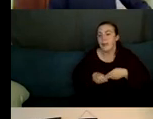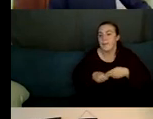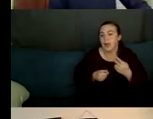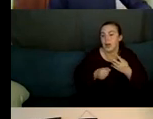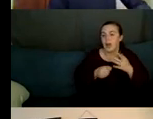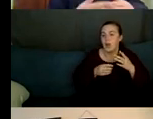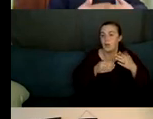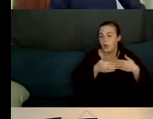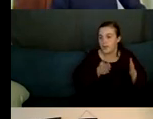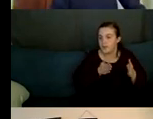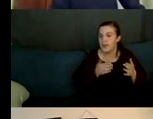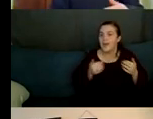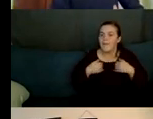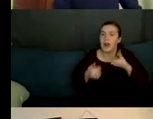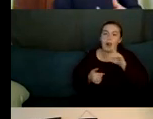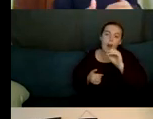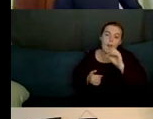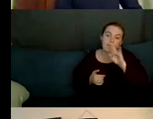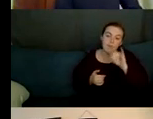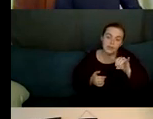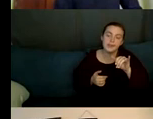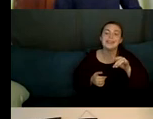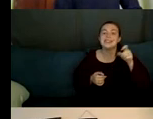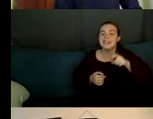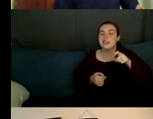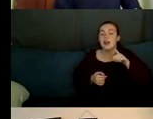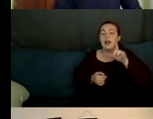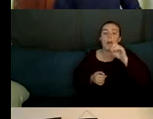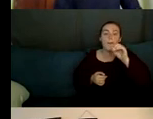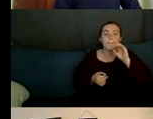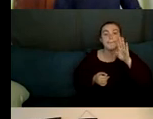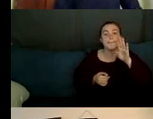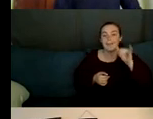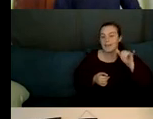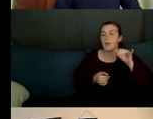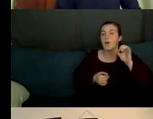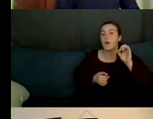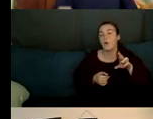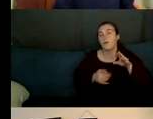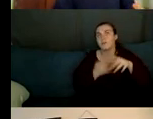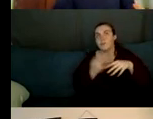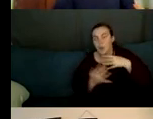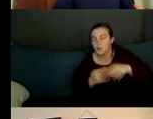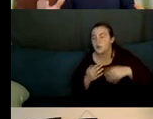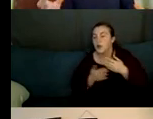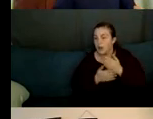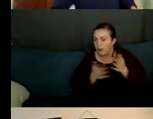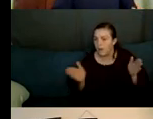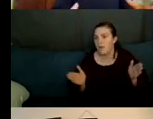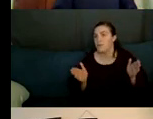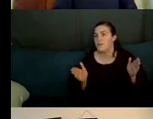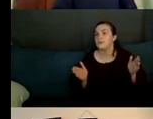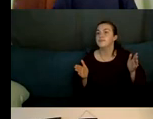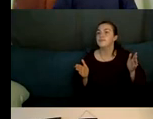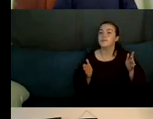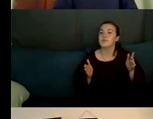but you should have either a lobby or social area that is open for anybody. It's really, really